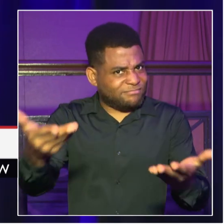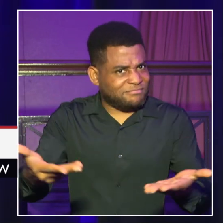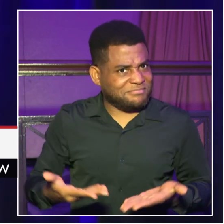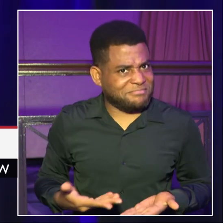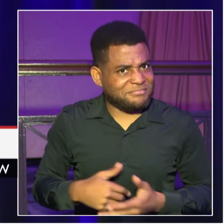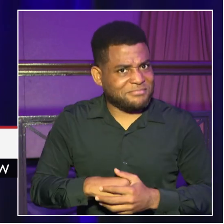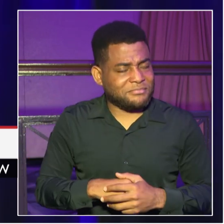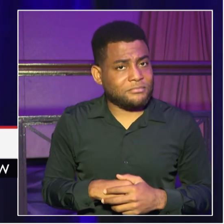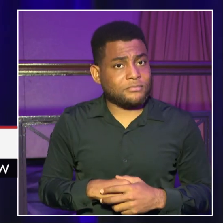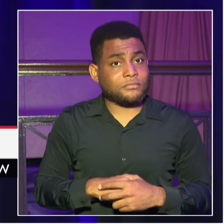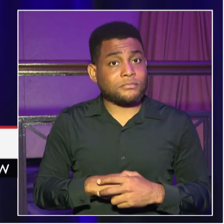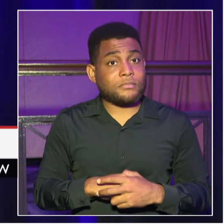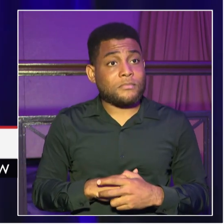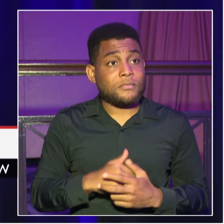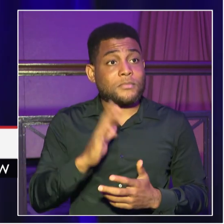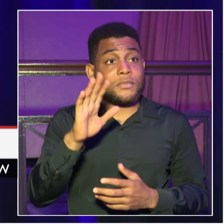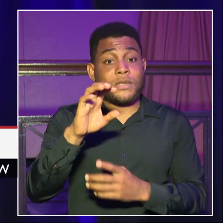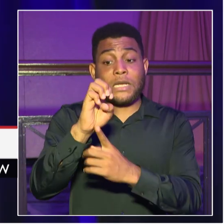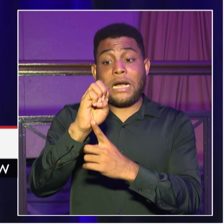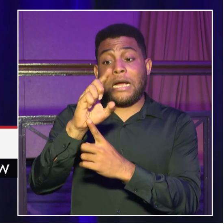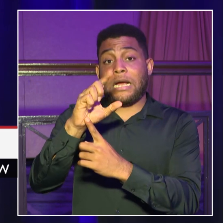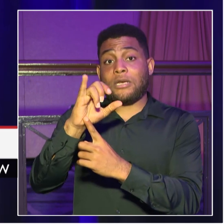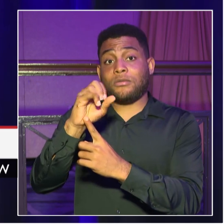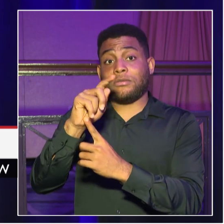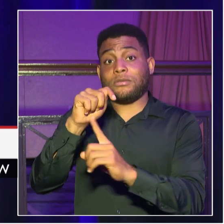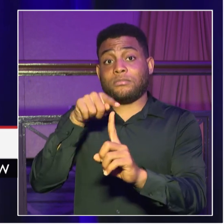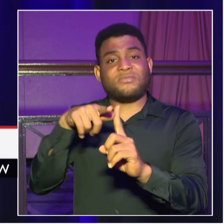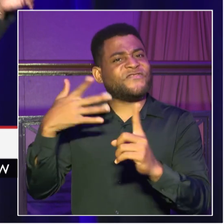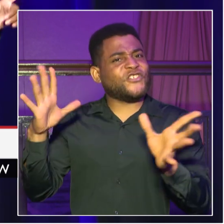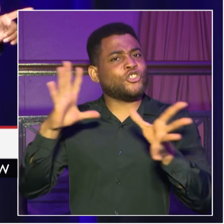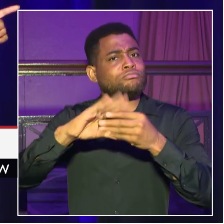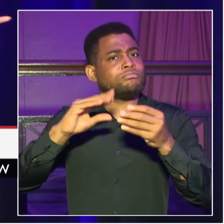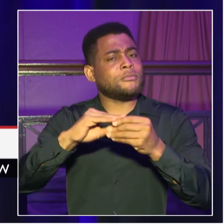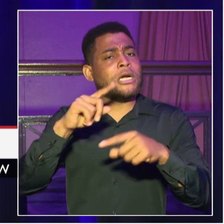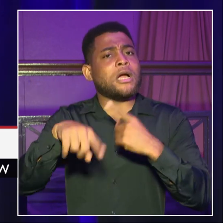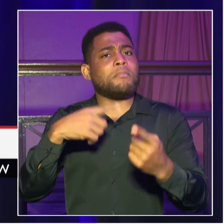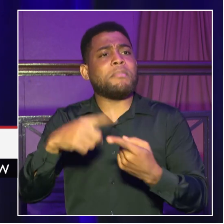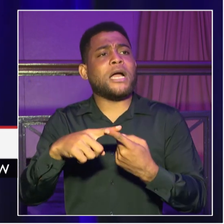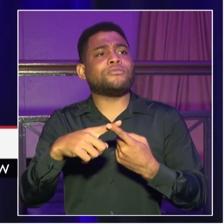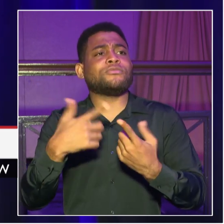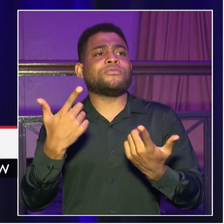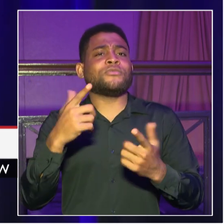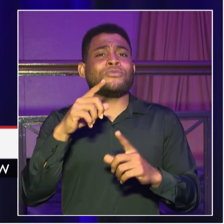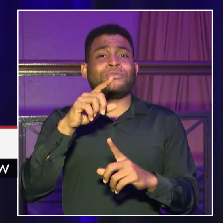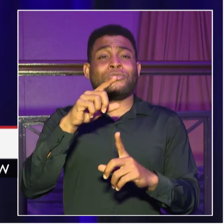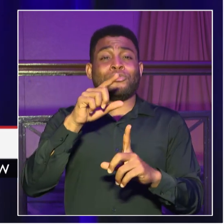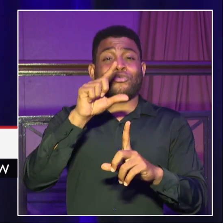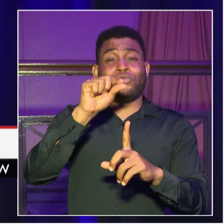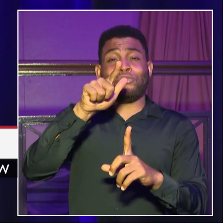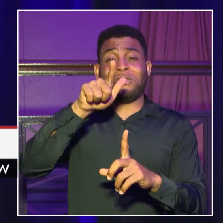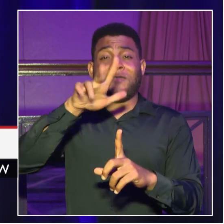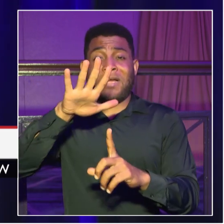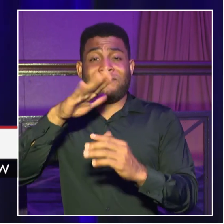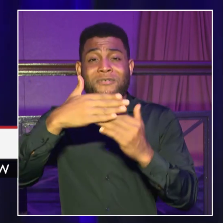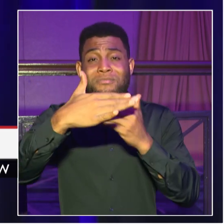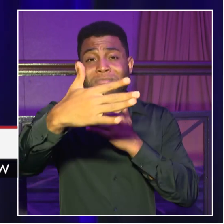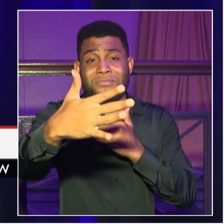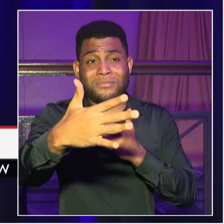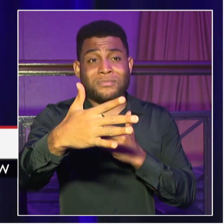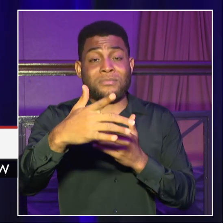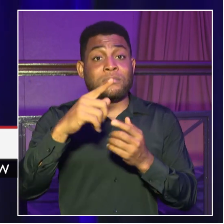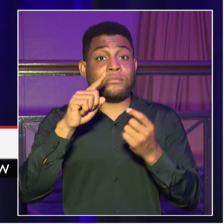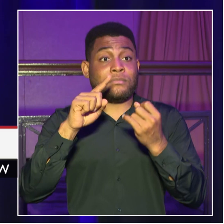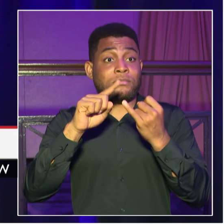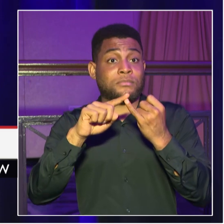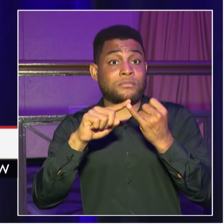already talked about the big events of 2025, World Pride, and we're excited to welcome people around the world